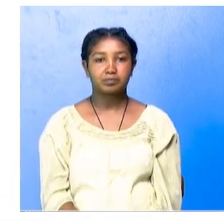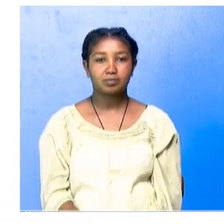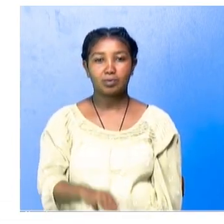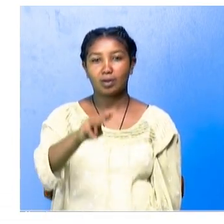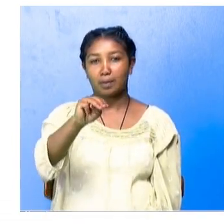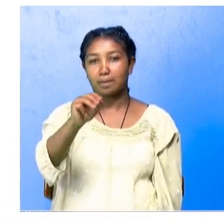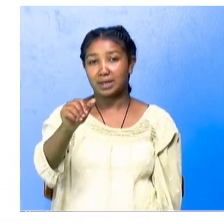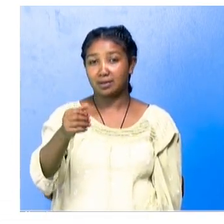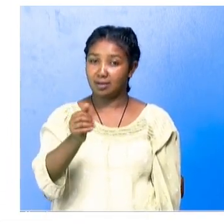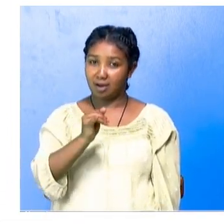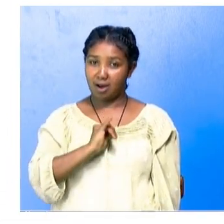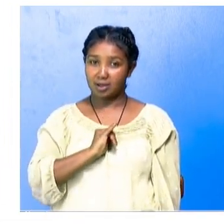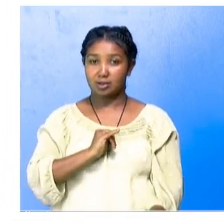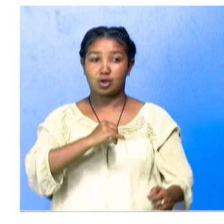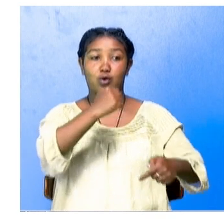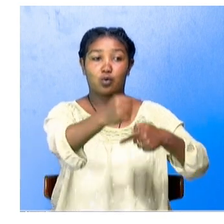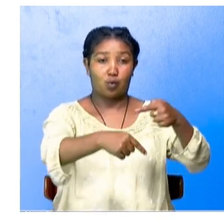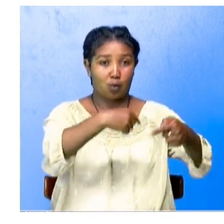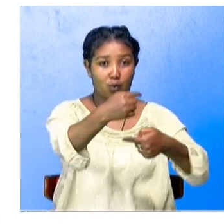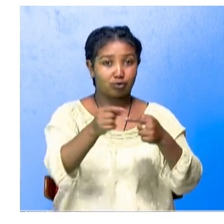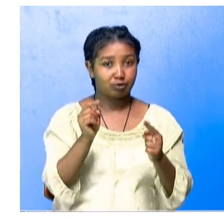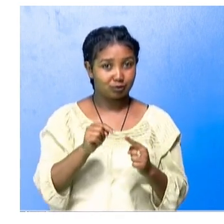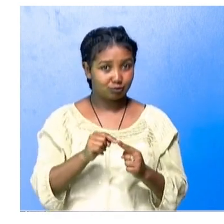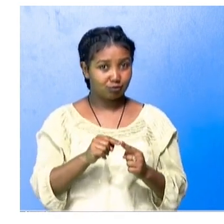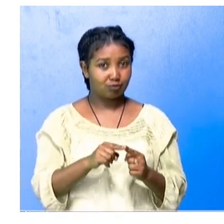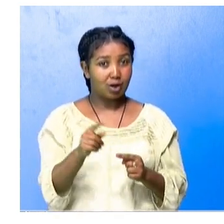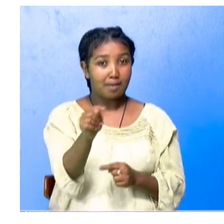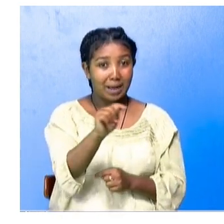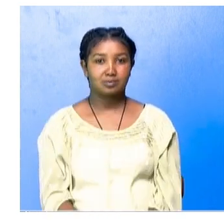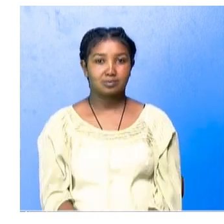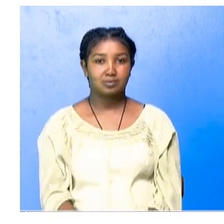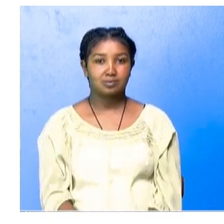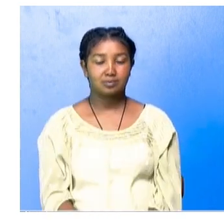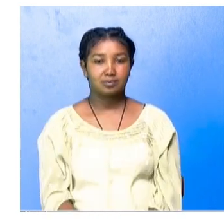I go to bathroom?